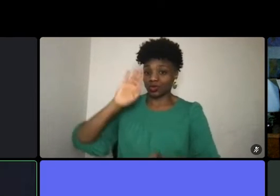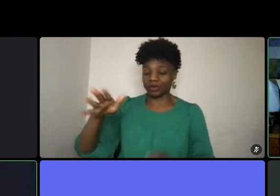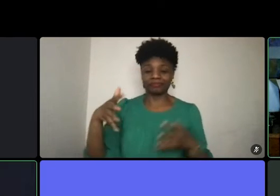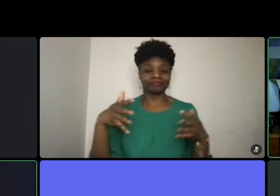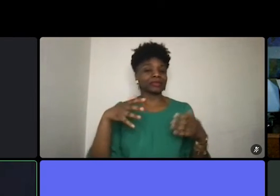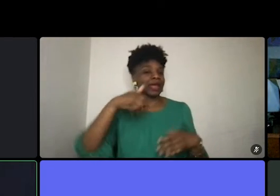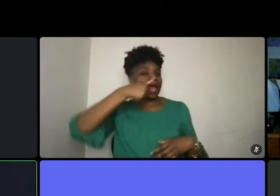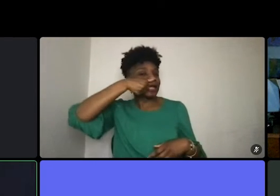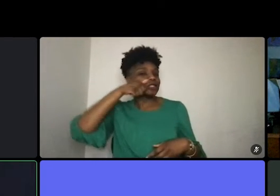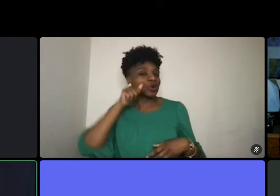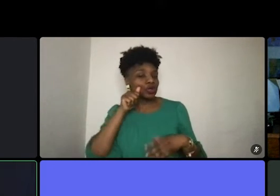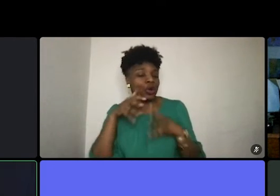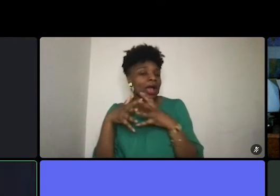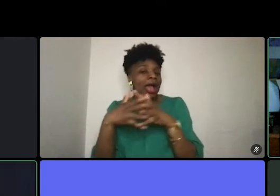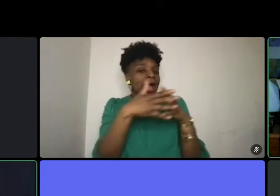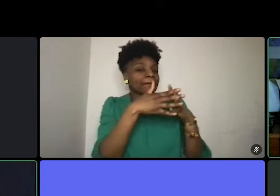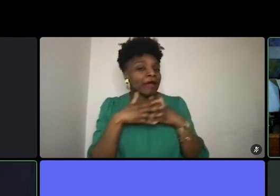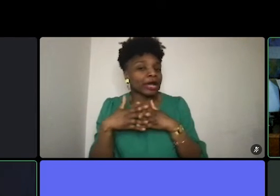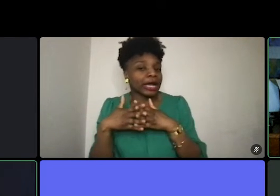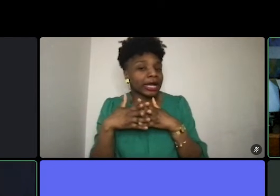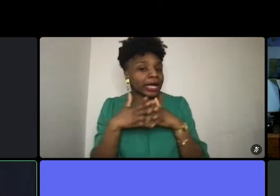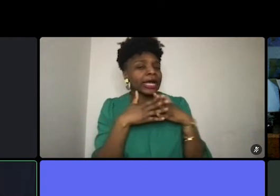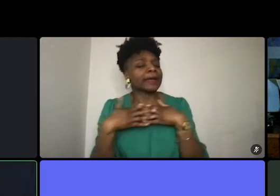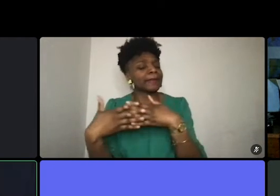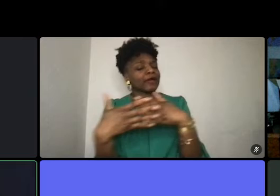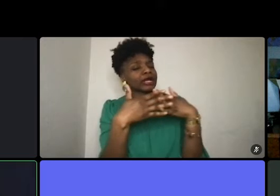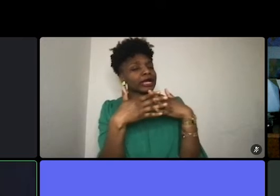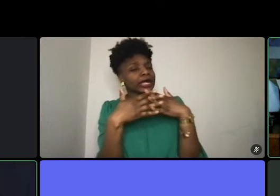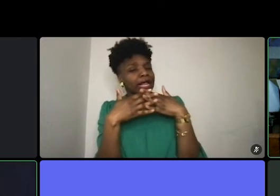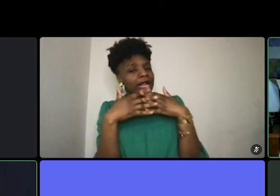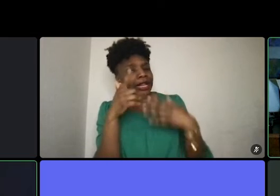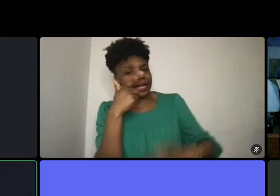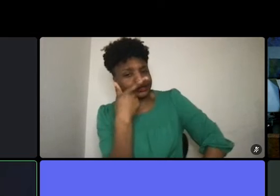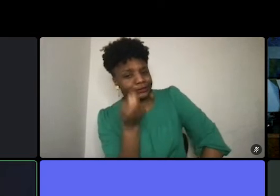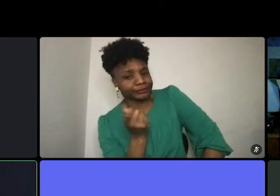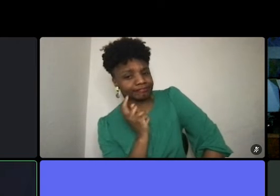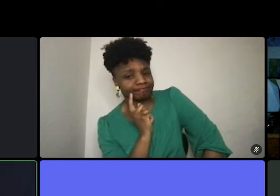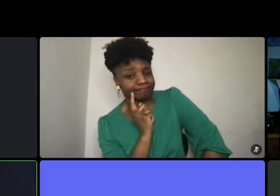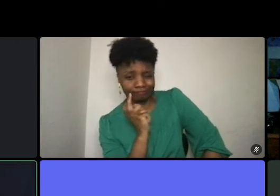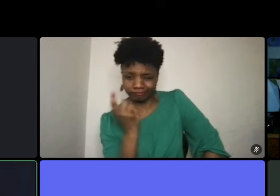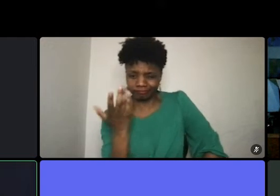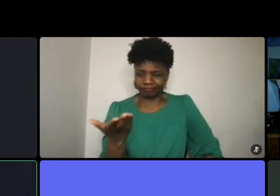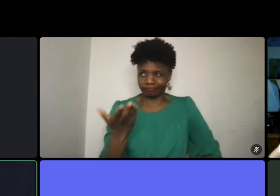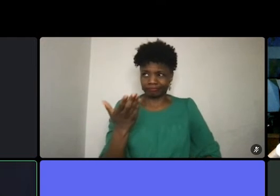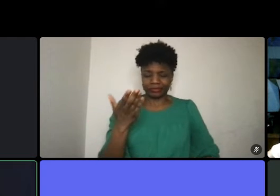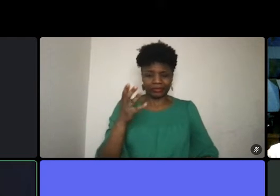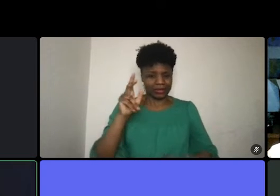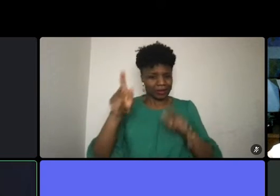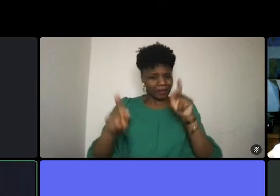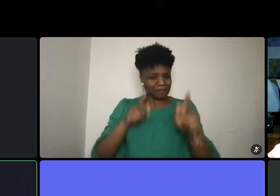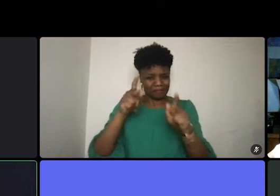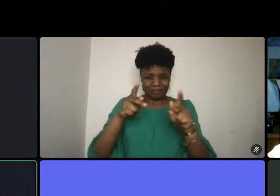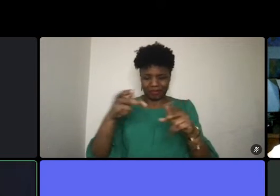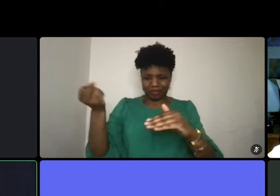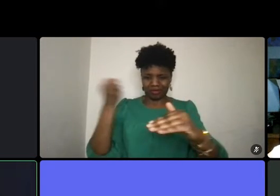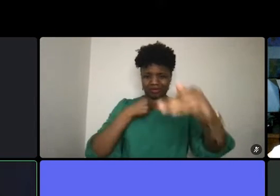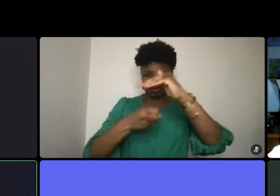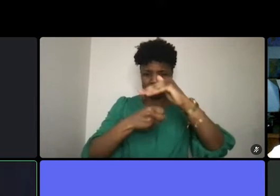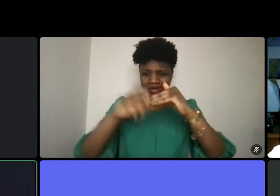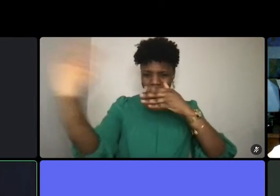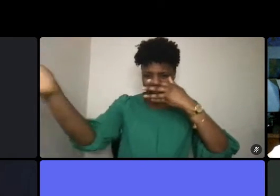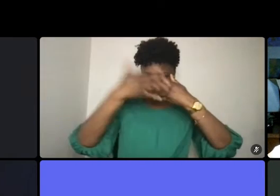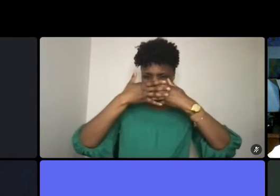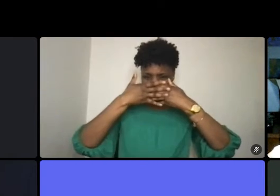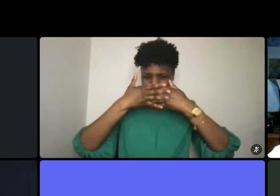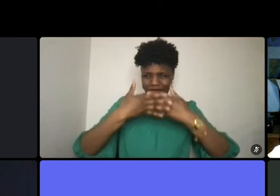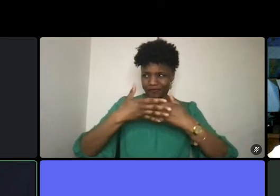America, very interesting. Why were people going to jail for it, or serving prison sentences for it in the first place, right?